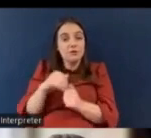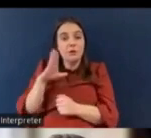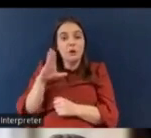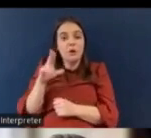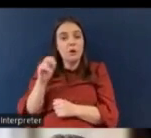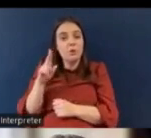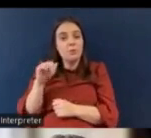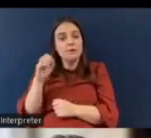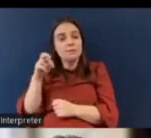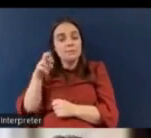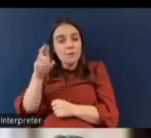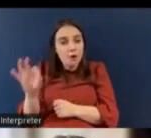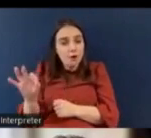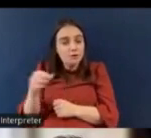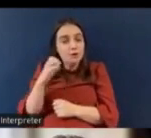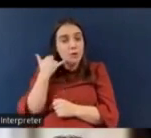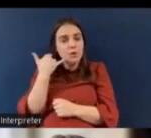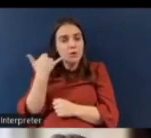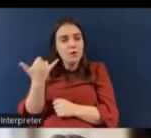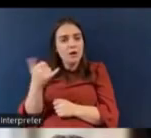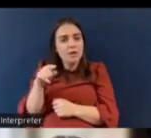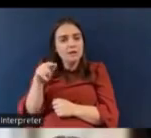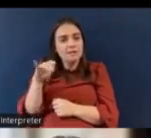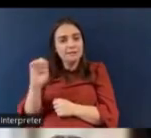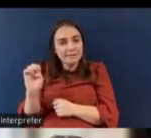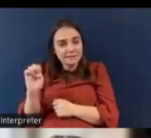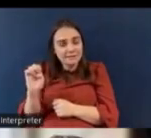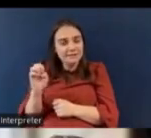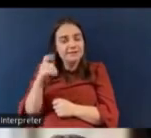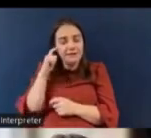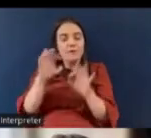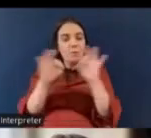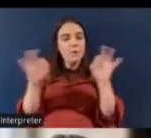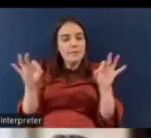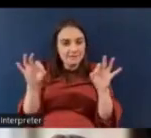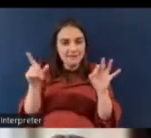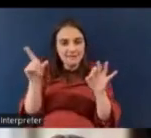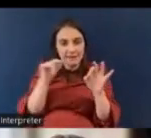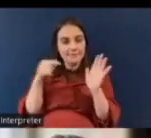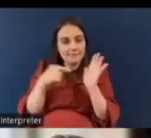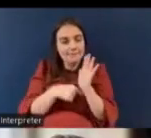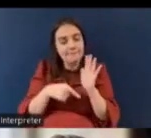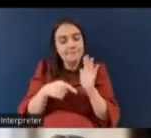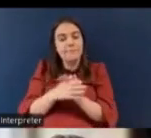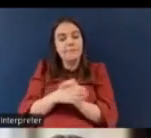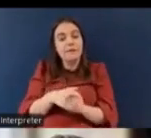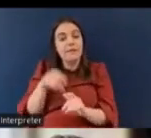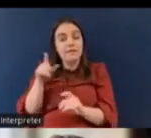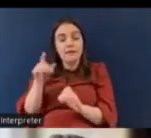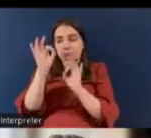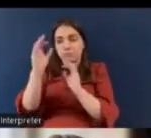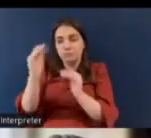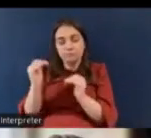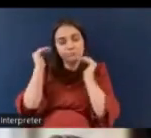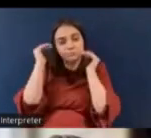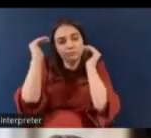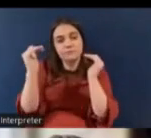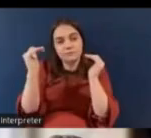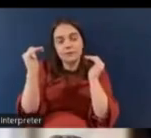and call.ie, or they have some website anyway with that. They've been exceptional